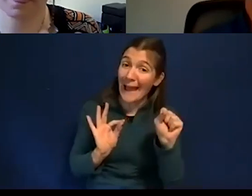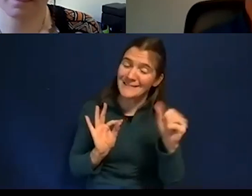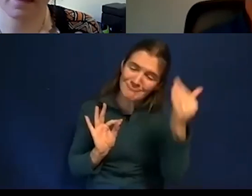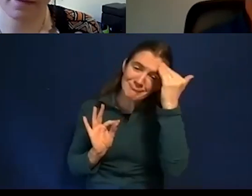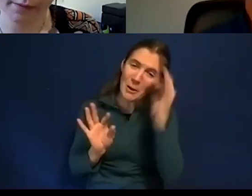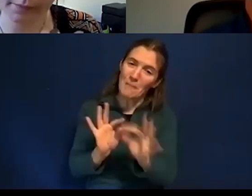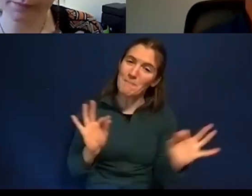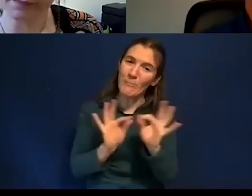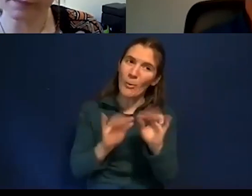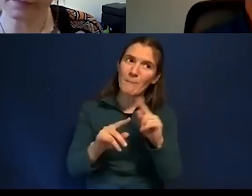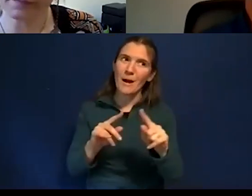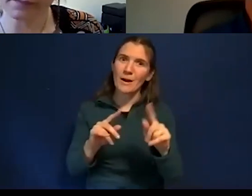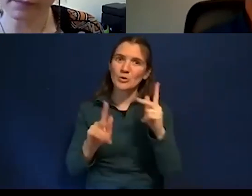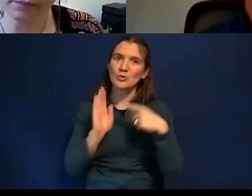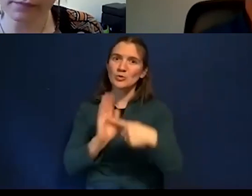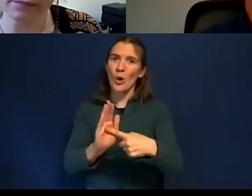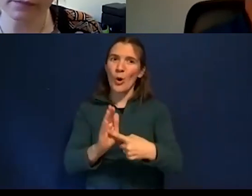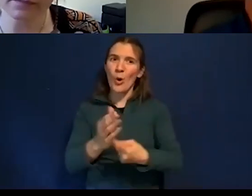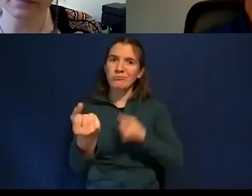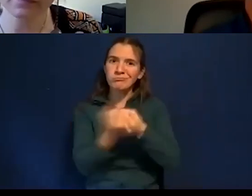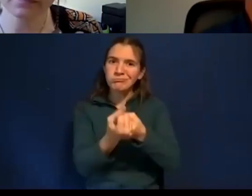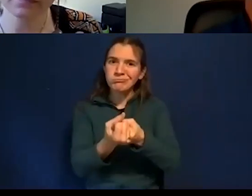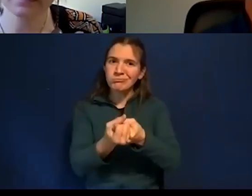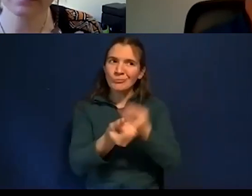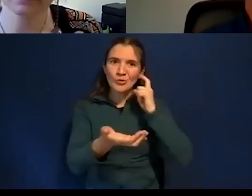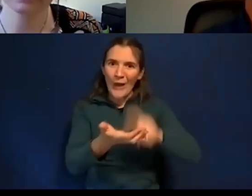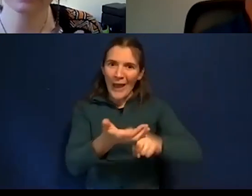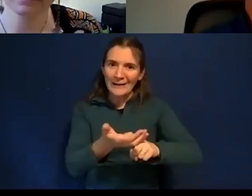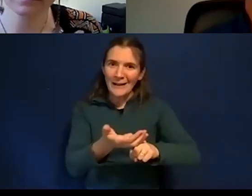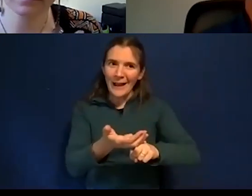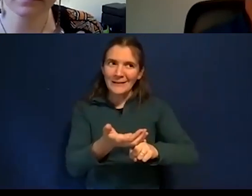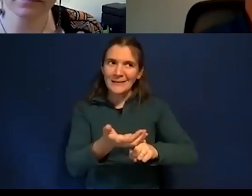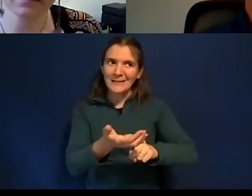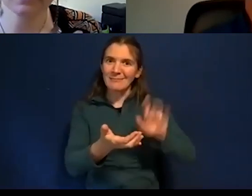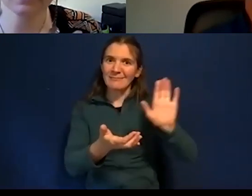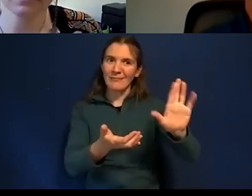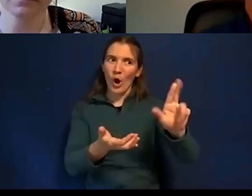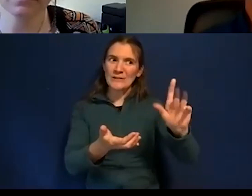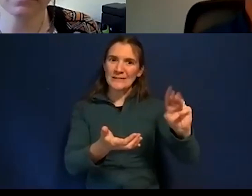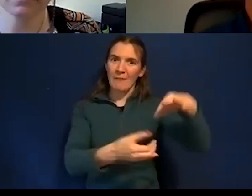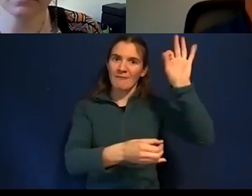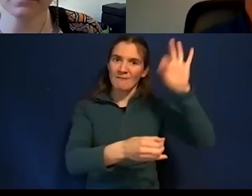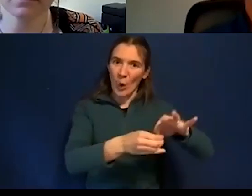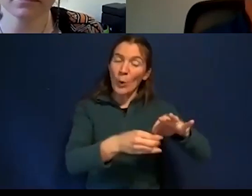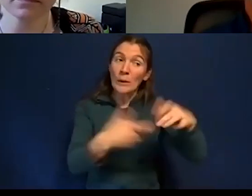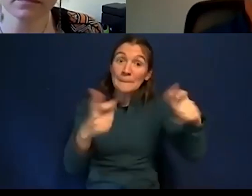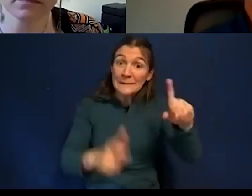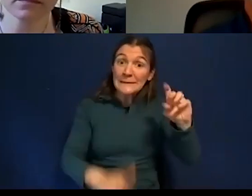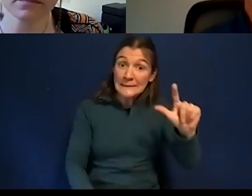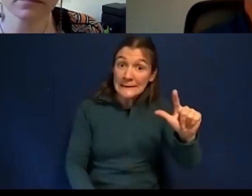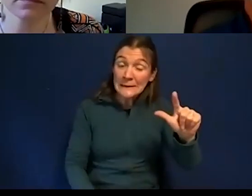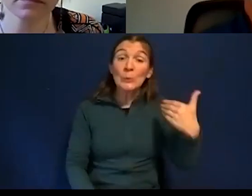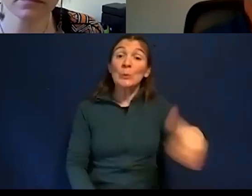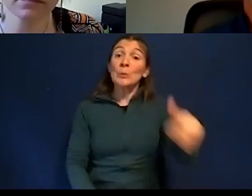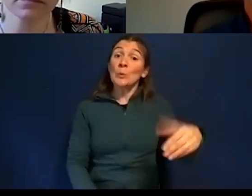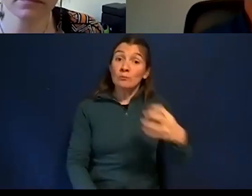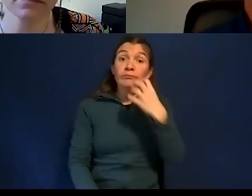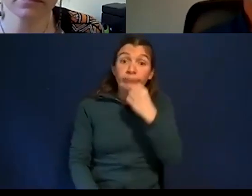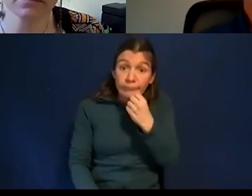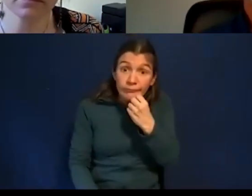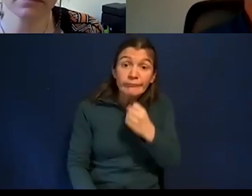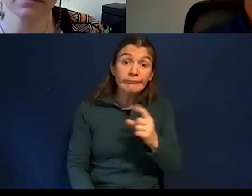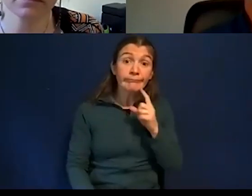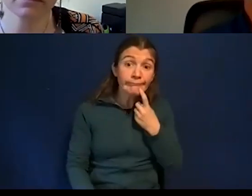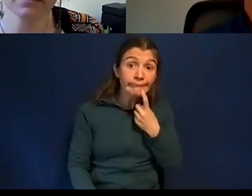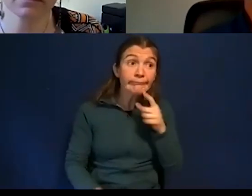an important thing, but also to recognize that it is a significant action, significant, and that it was brought